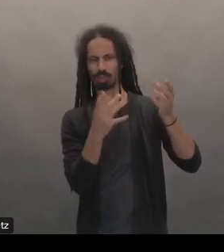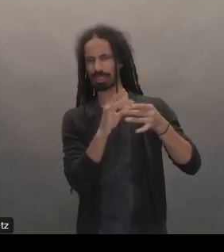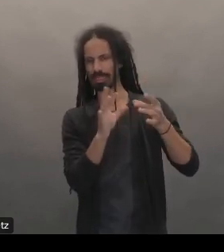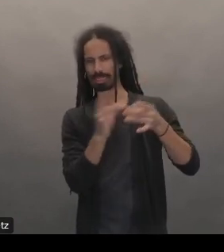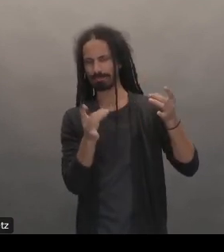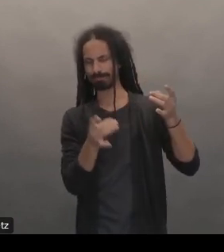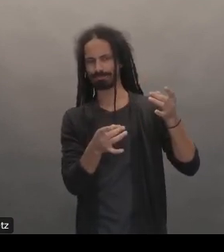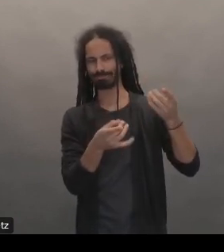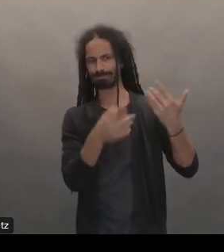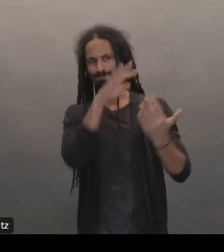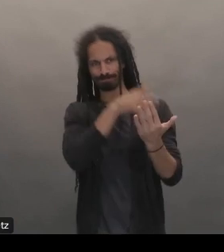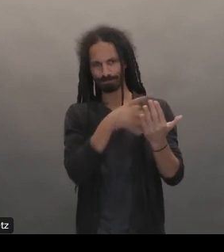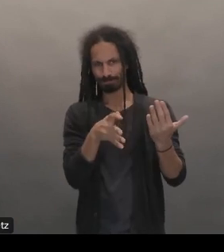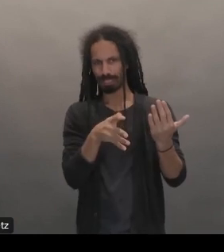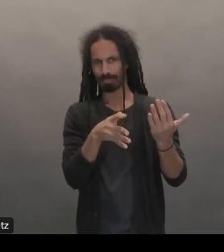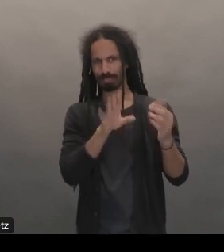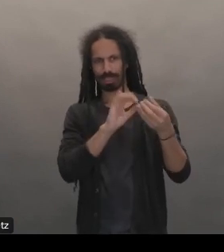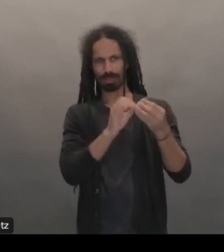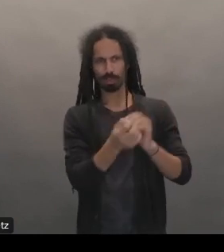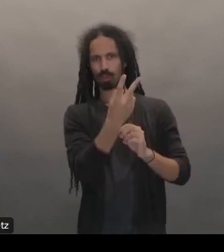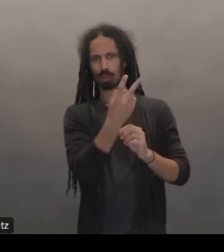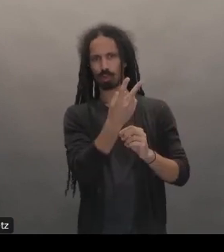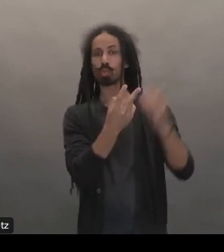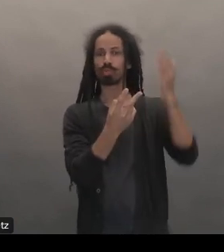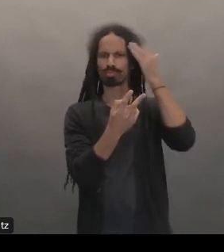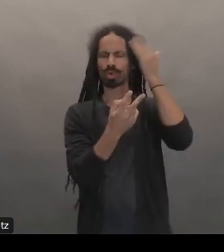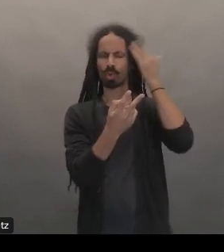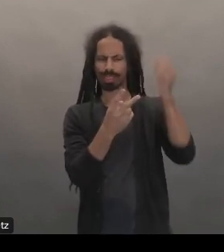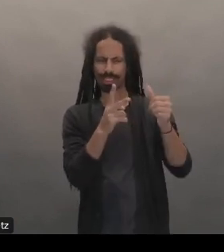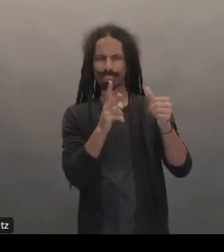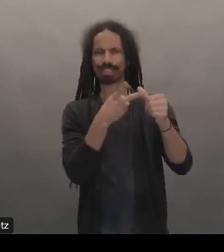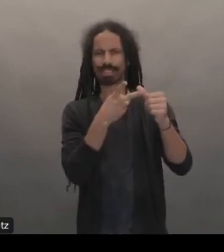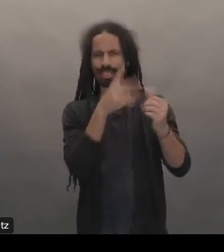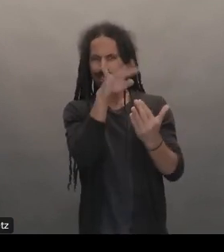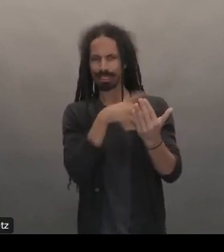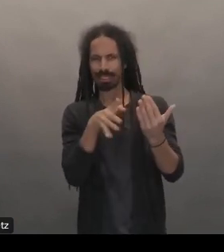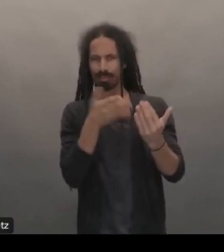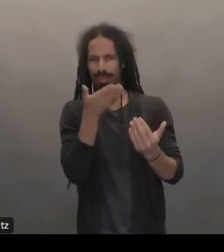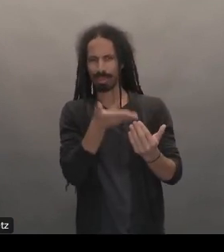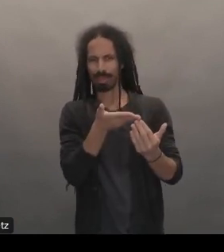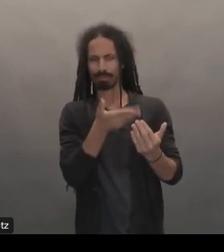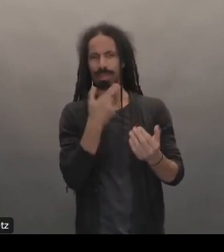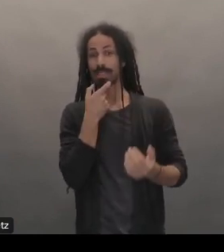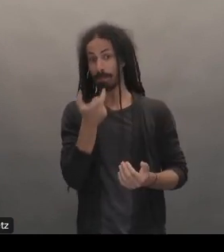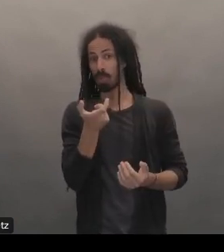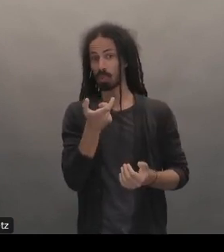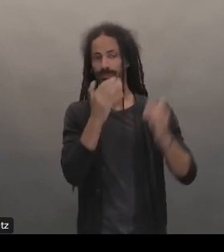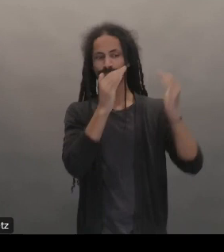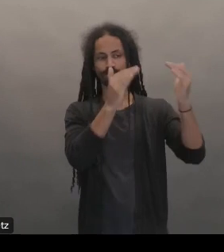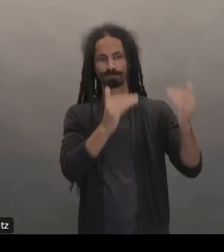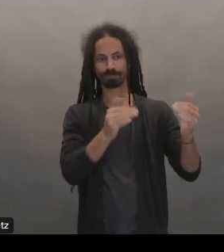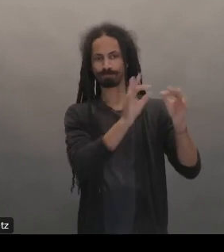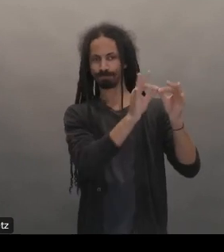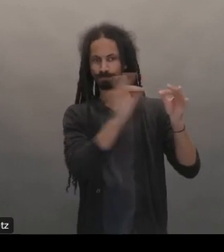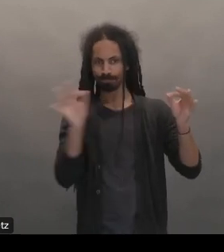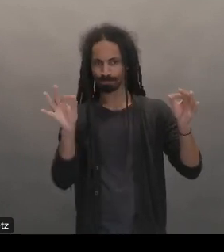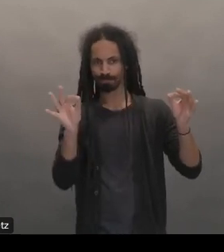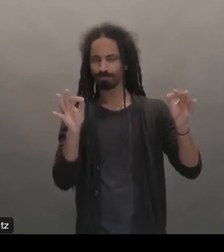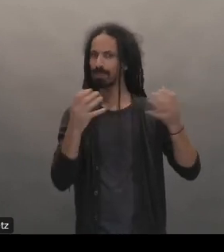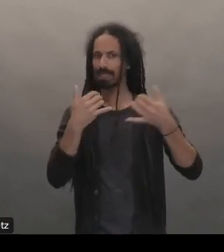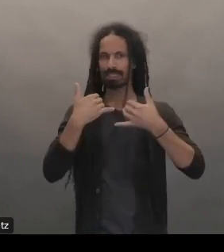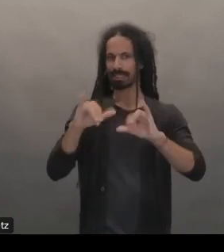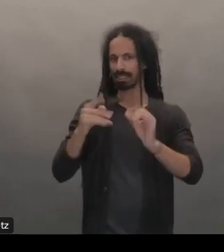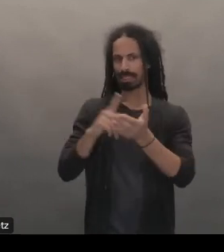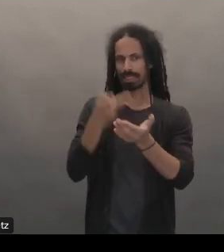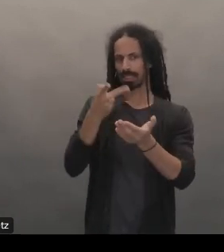so this must be the second table in this document that is bolded. Directly underneath it, still that double spacing, right?